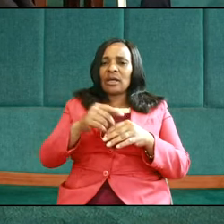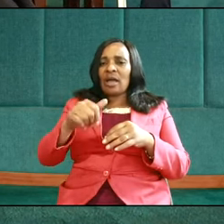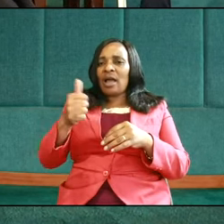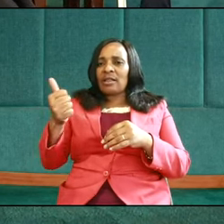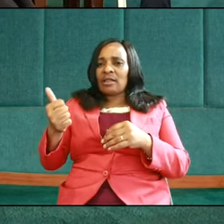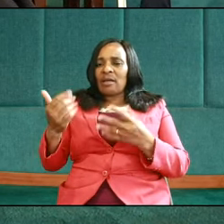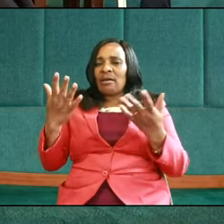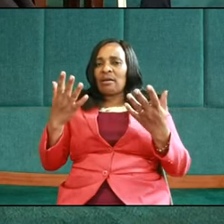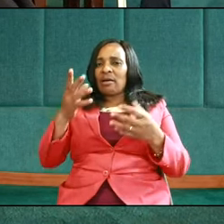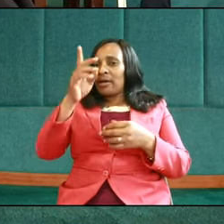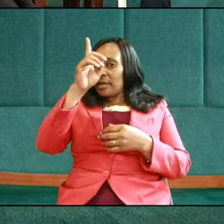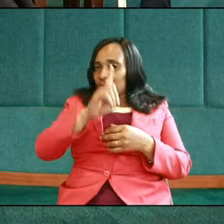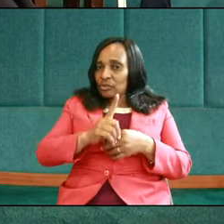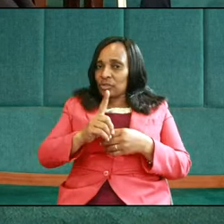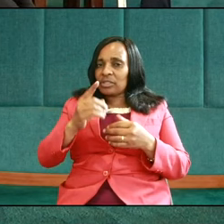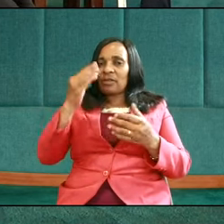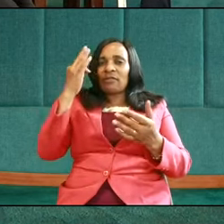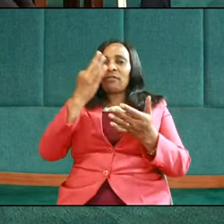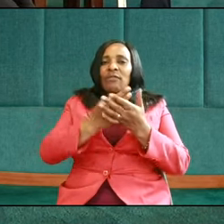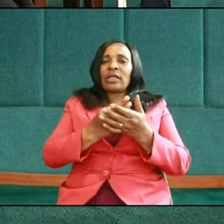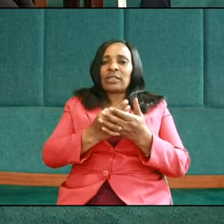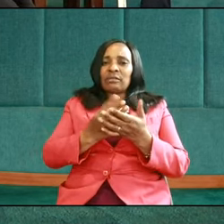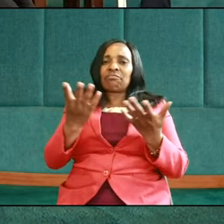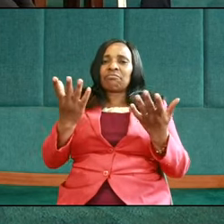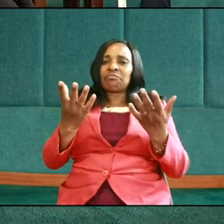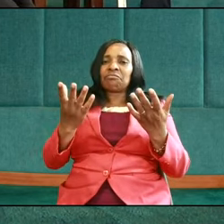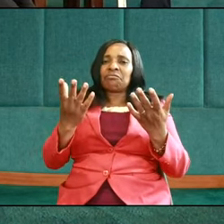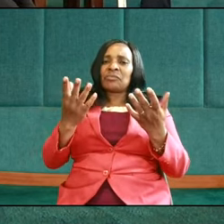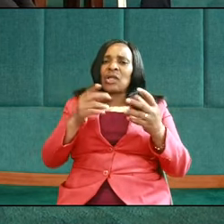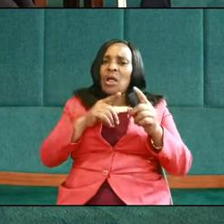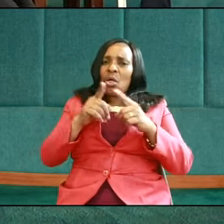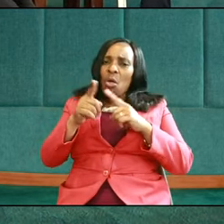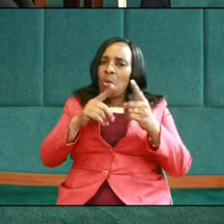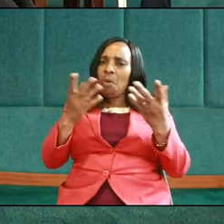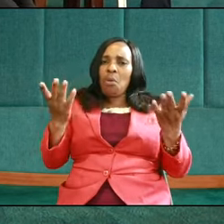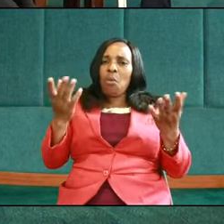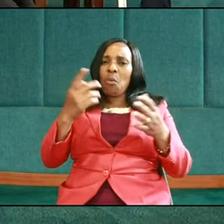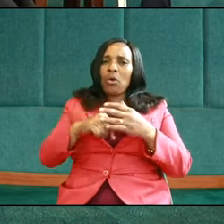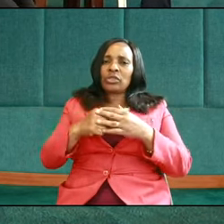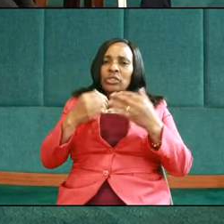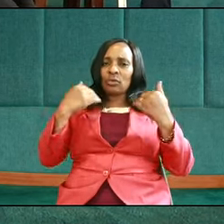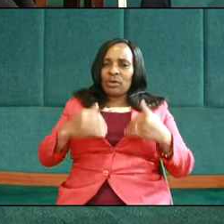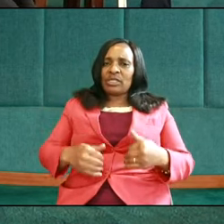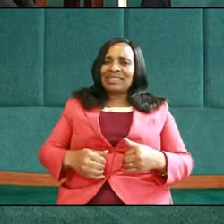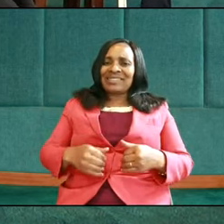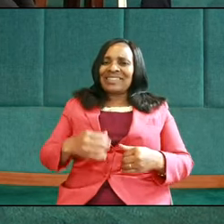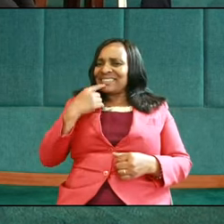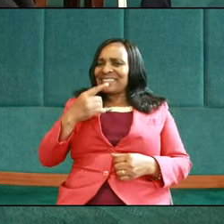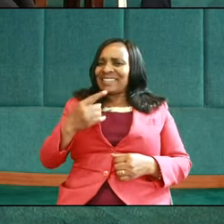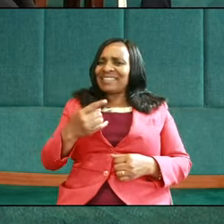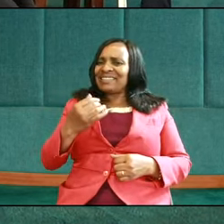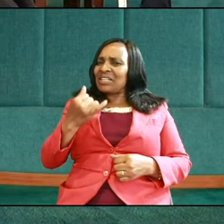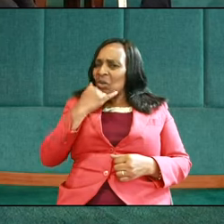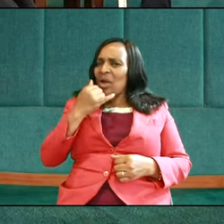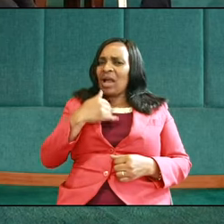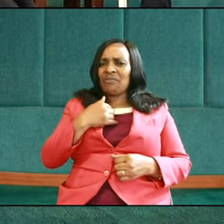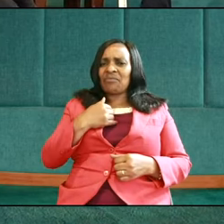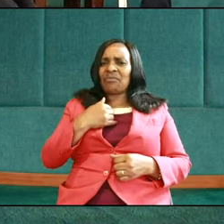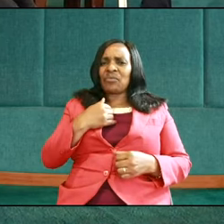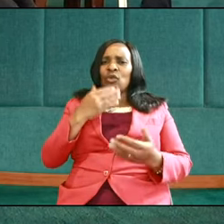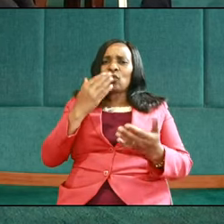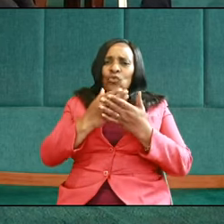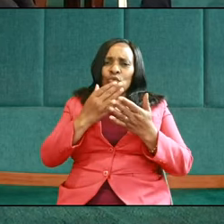and faiths, we really condemn humanity, see them as less of, very evil, which we do have